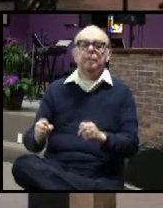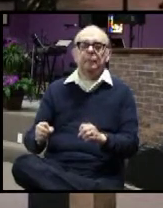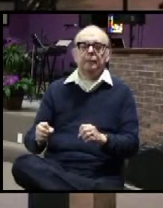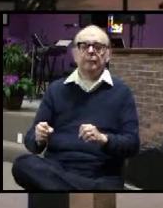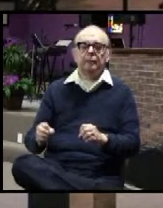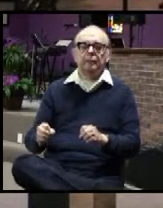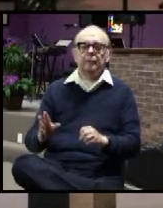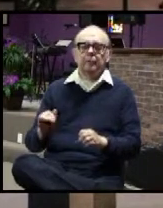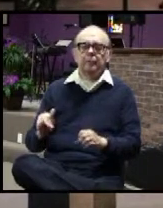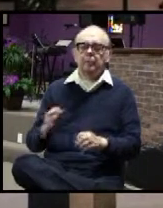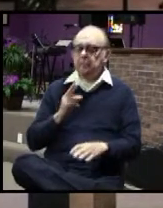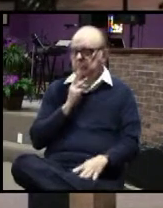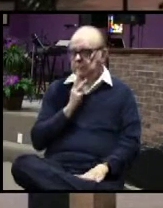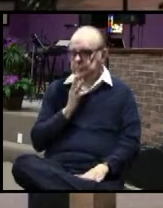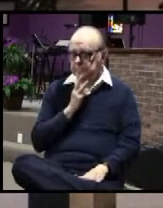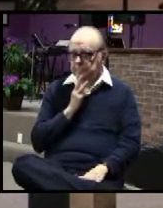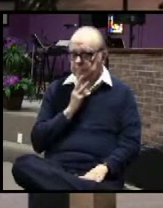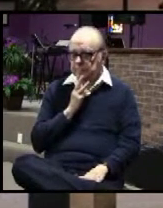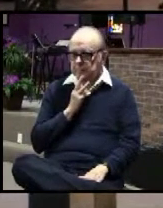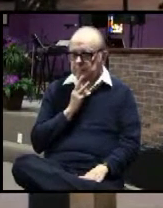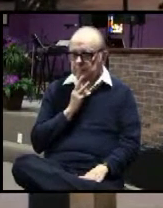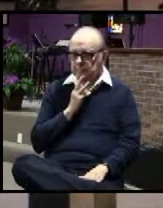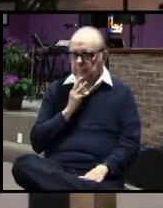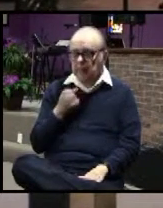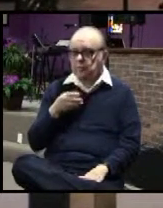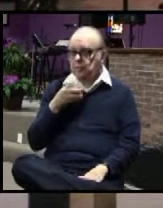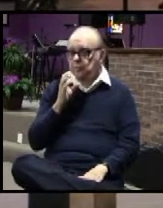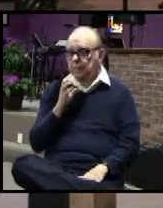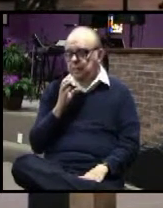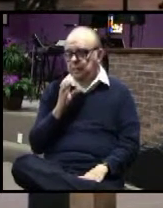the water, and drink.